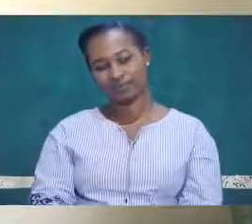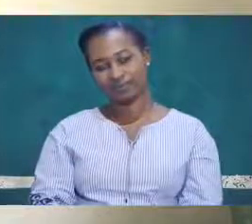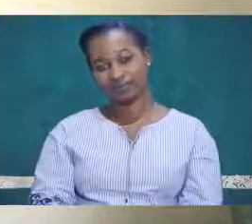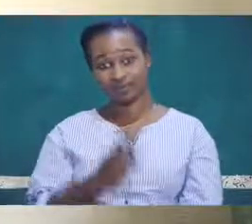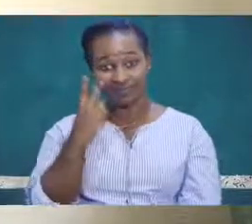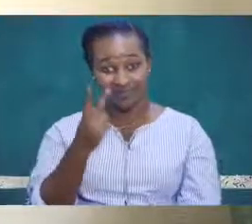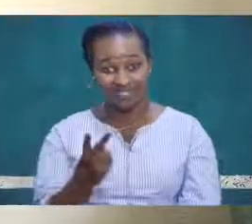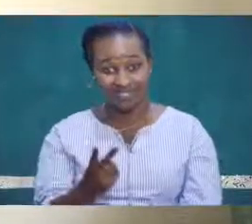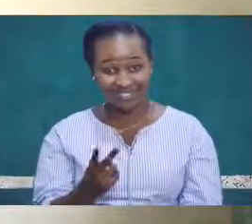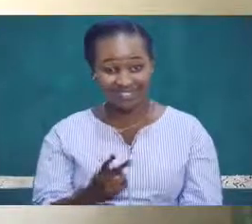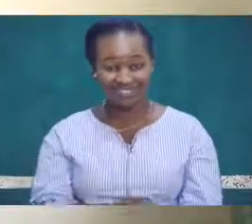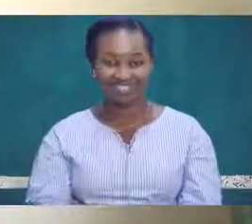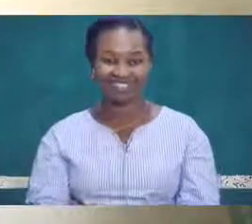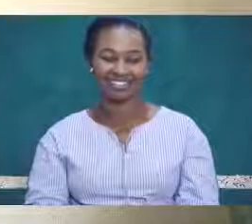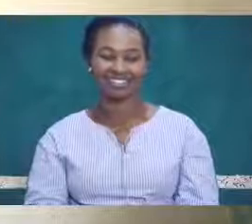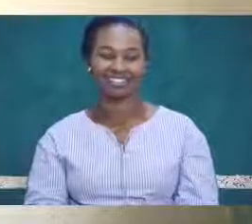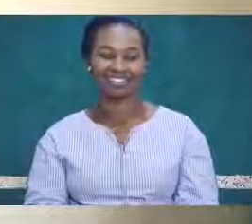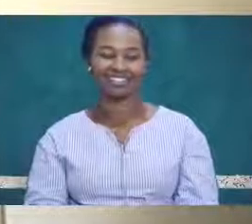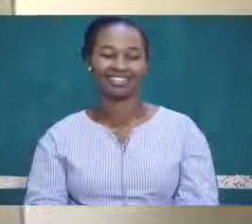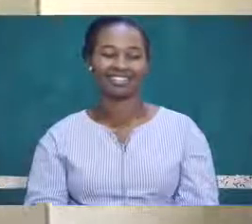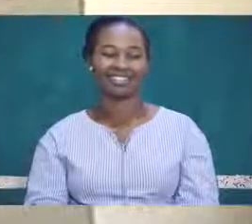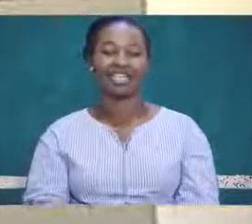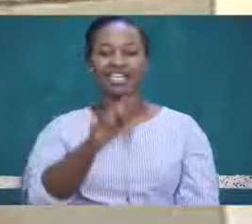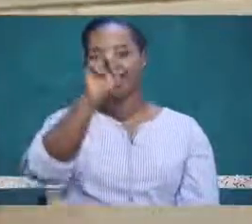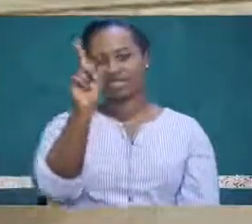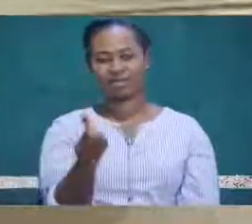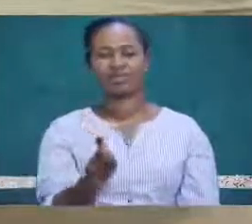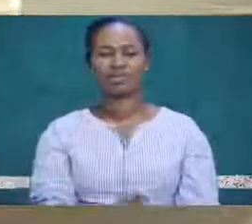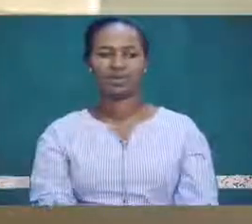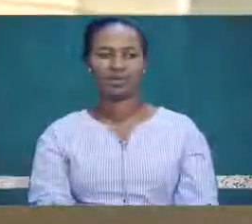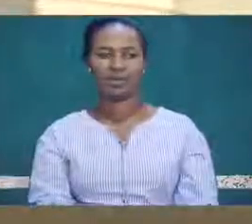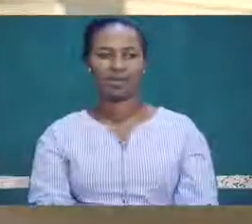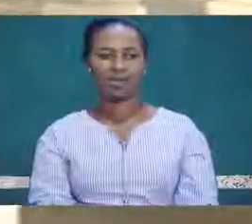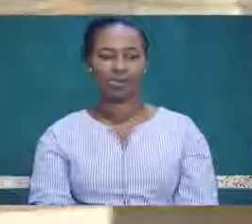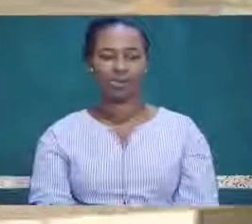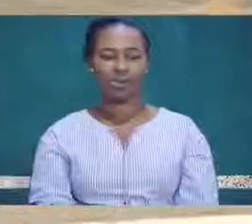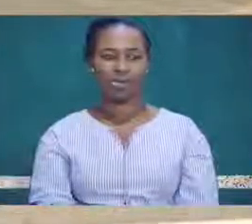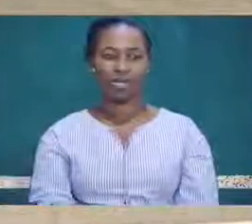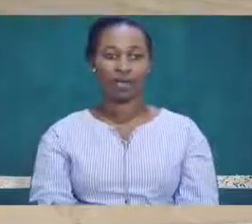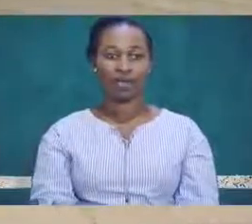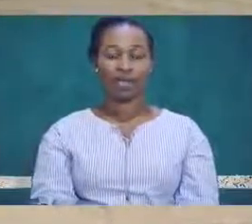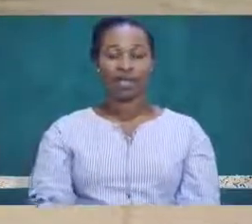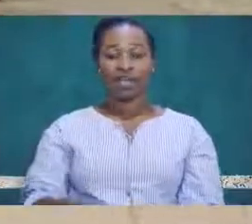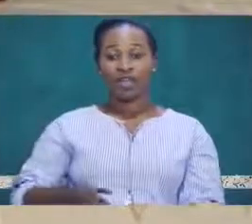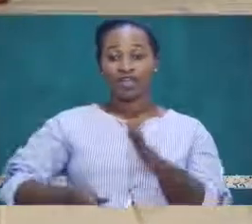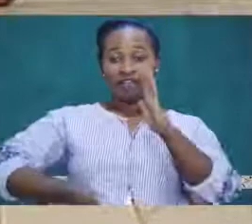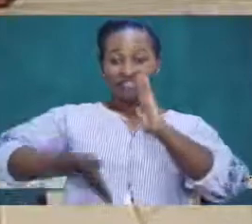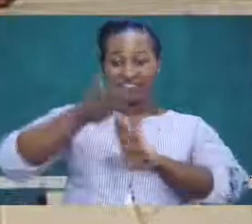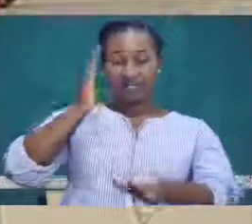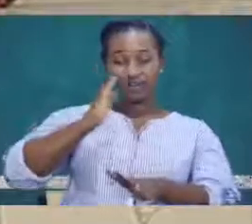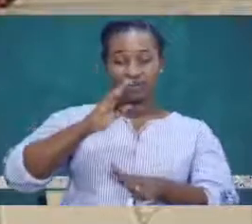Do you see that? So the question is, the velocity at point A,